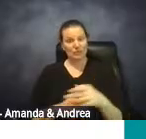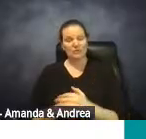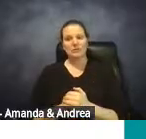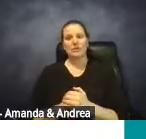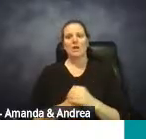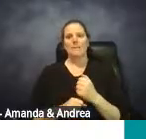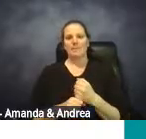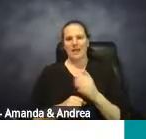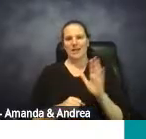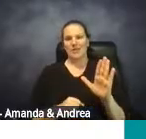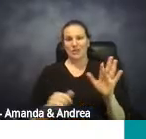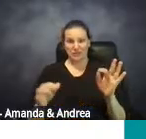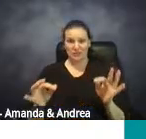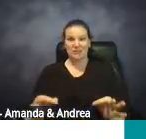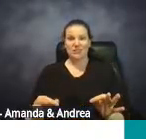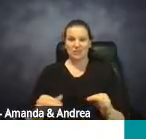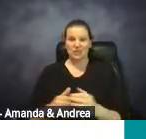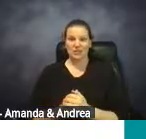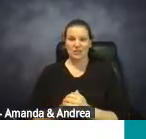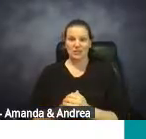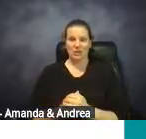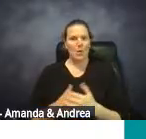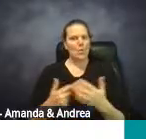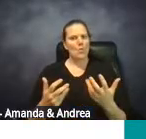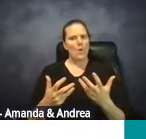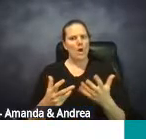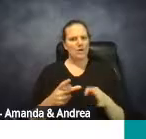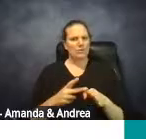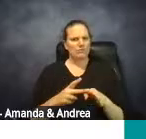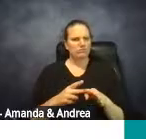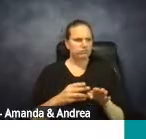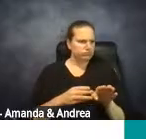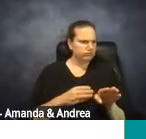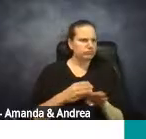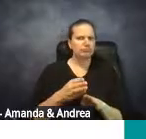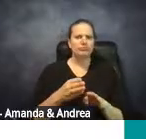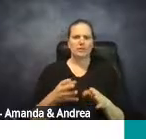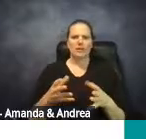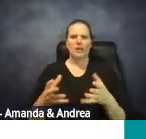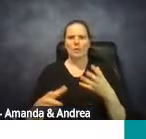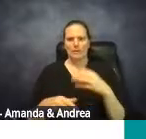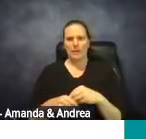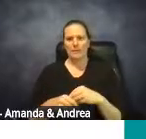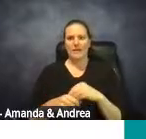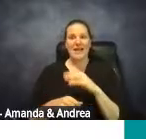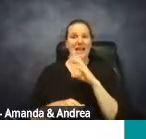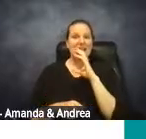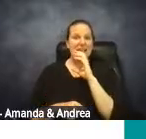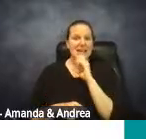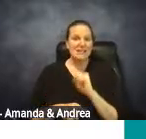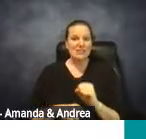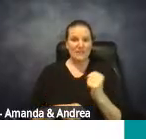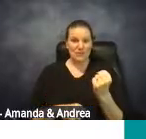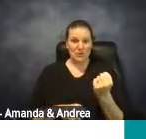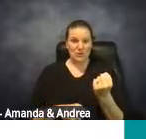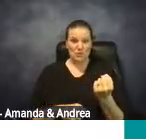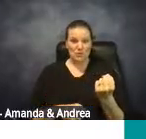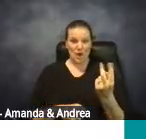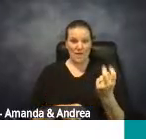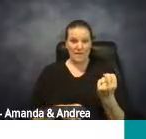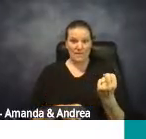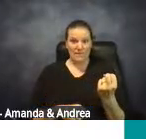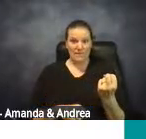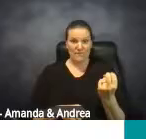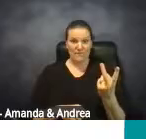their decision of what career they were going to go into at the age of 12. So it's